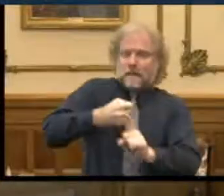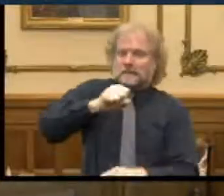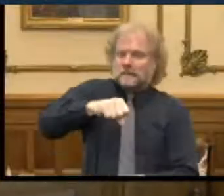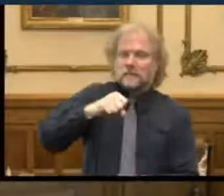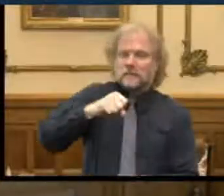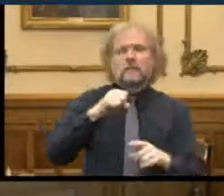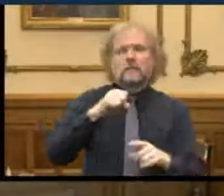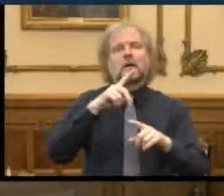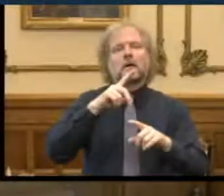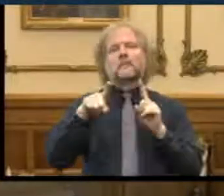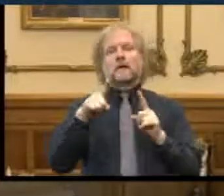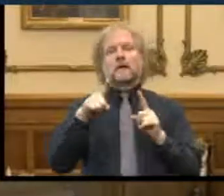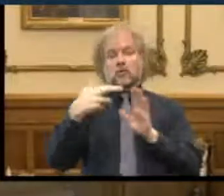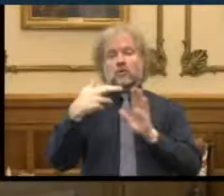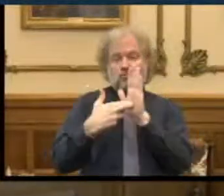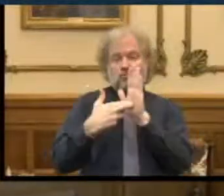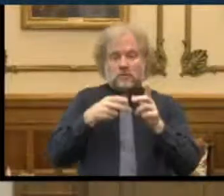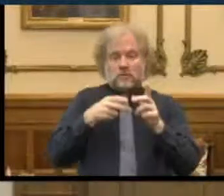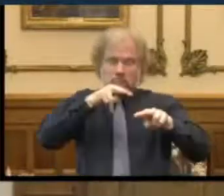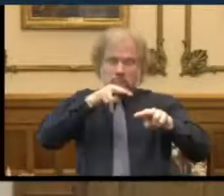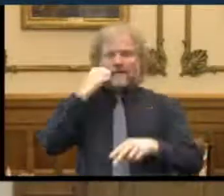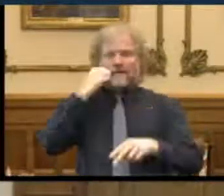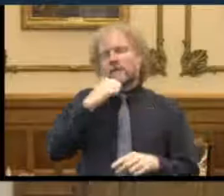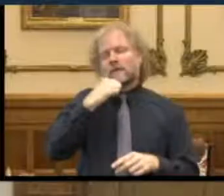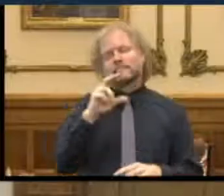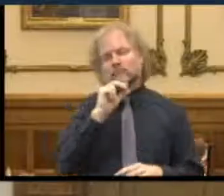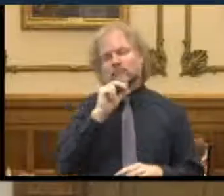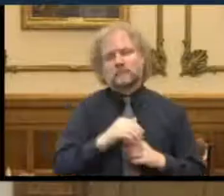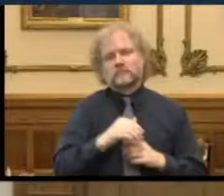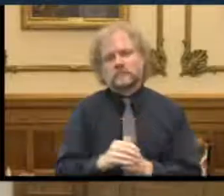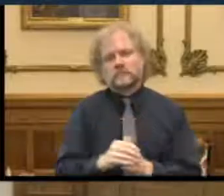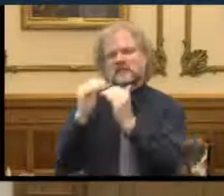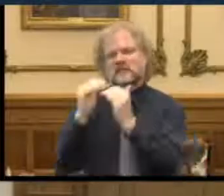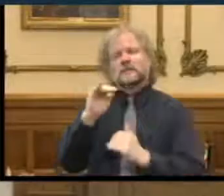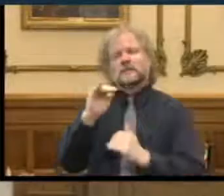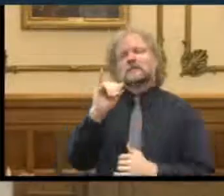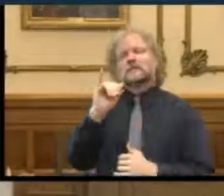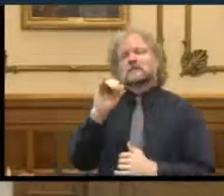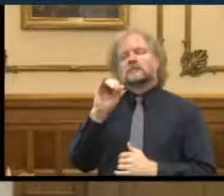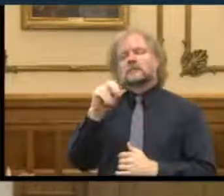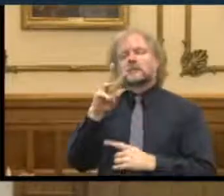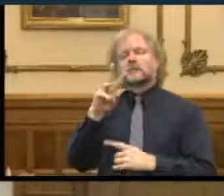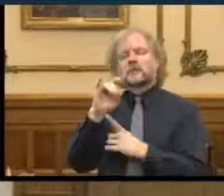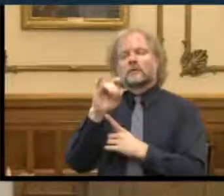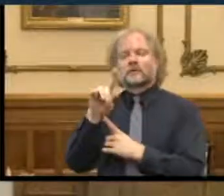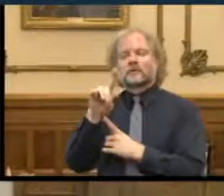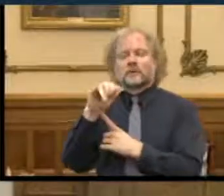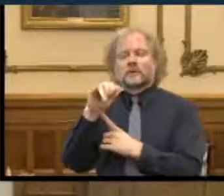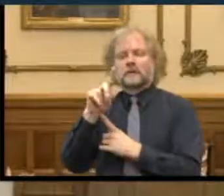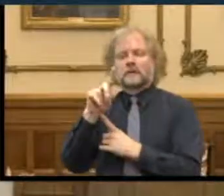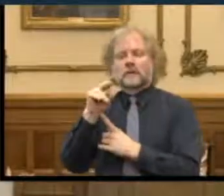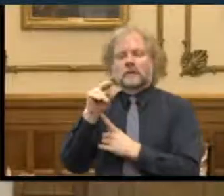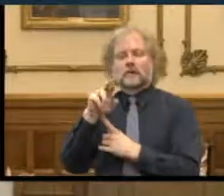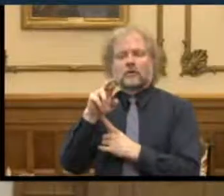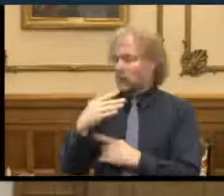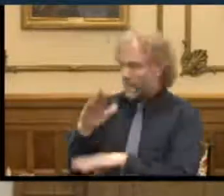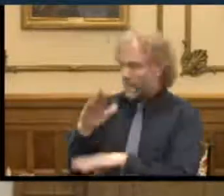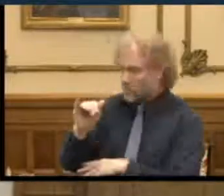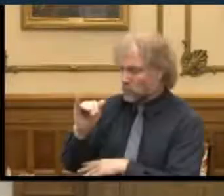being regulated or looked at every day. Justin with the Westville Indicator. Afternoon,